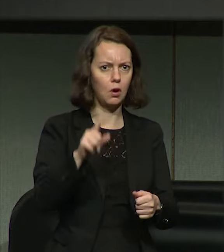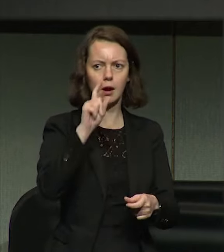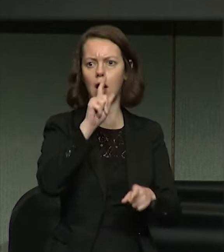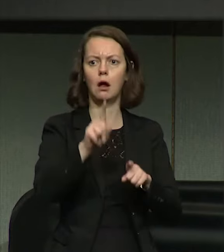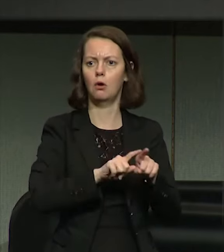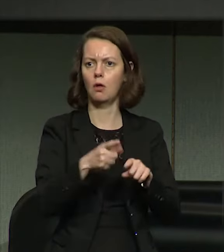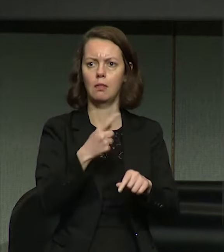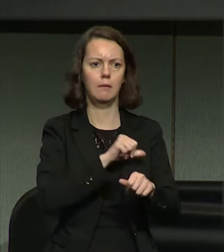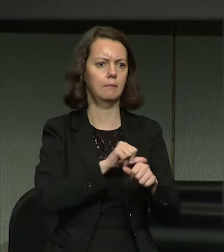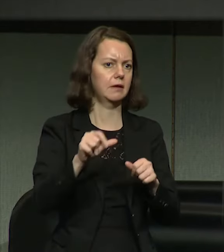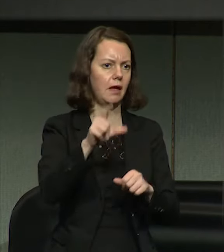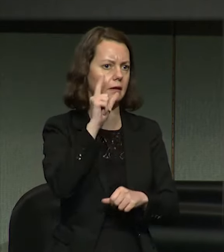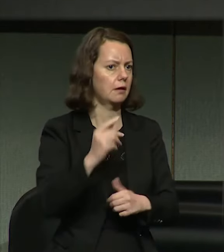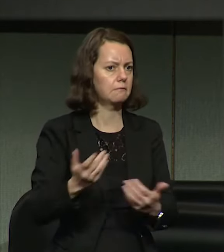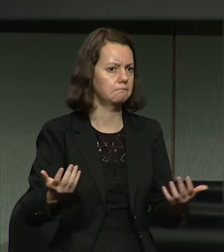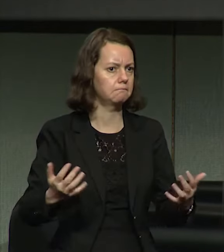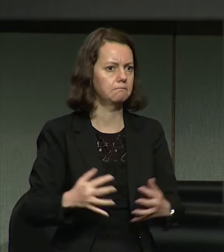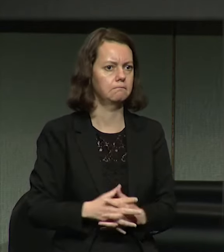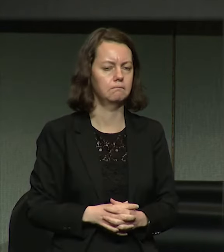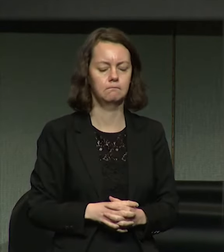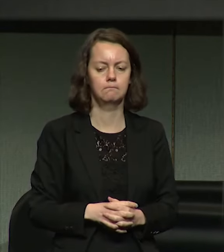can be.